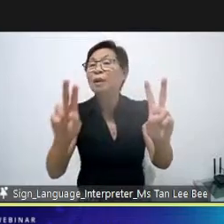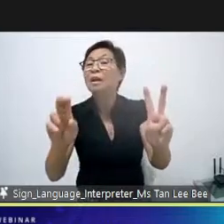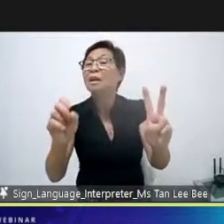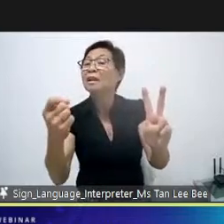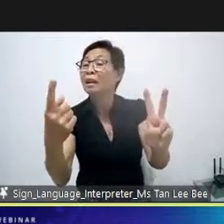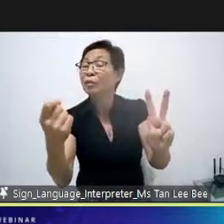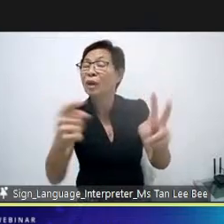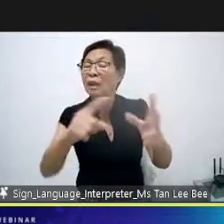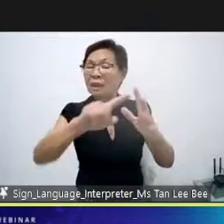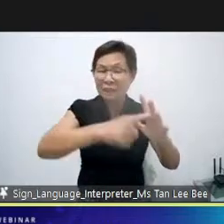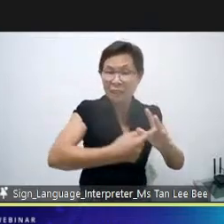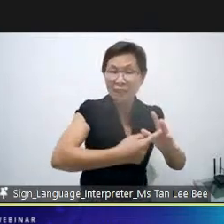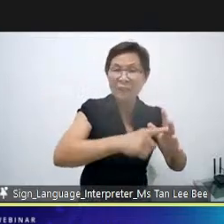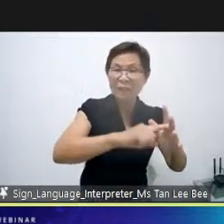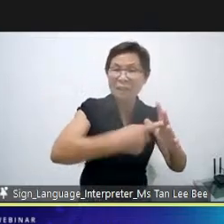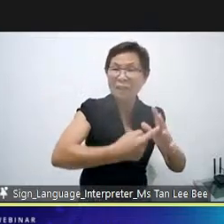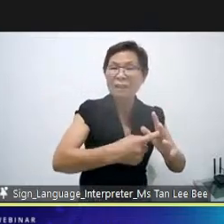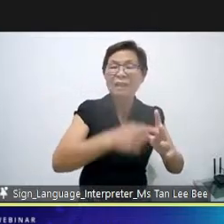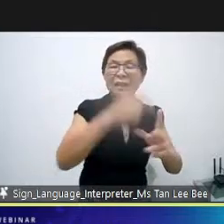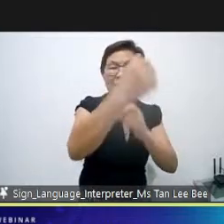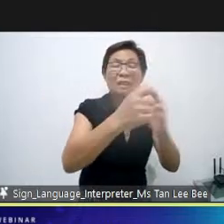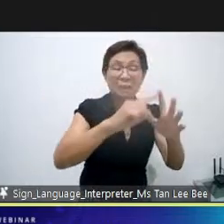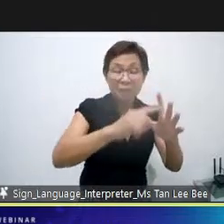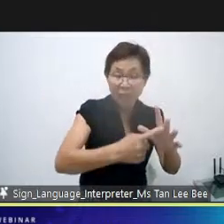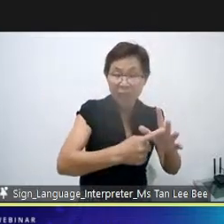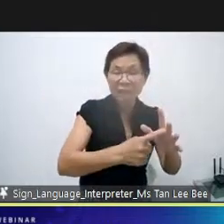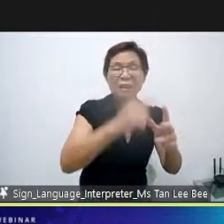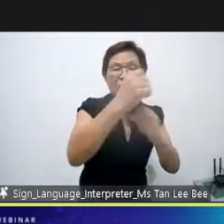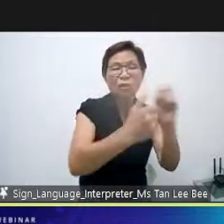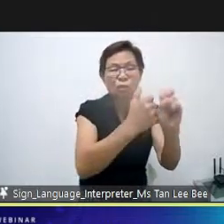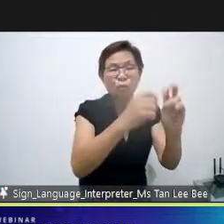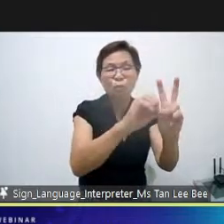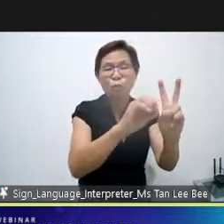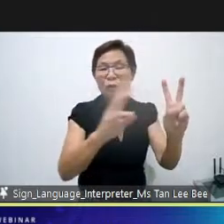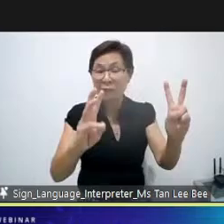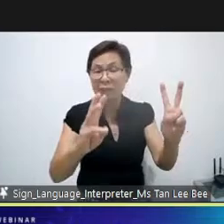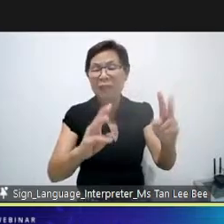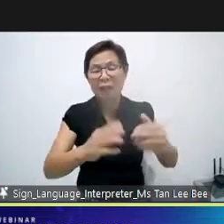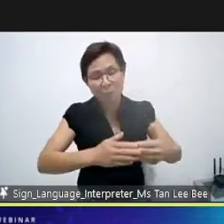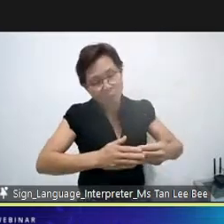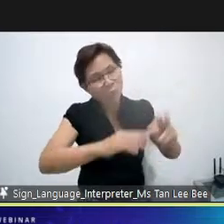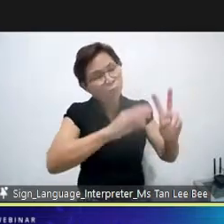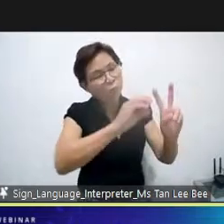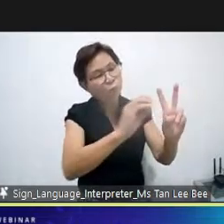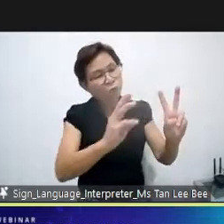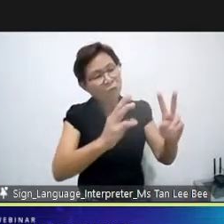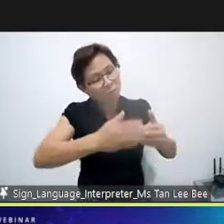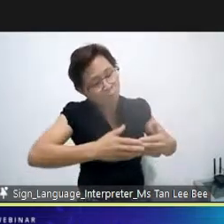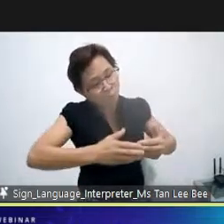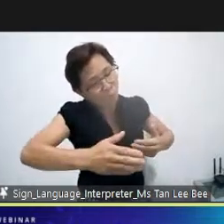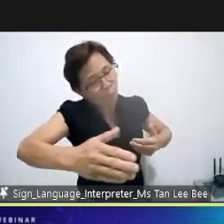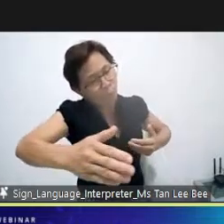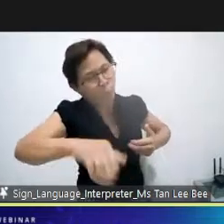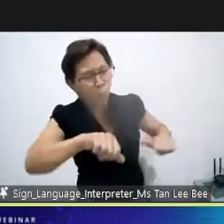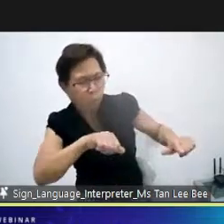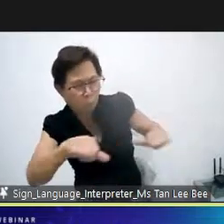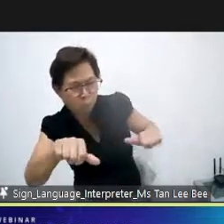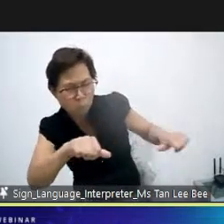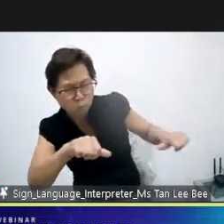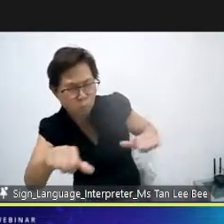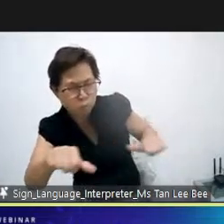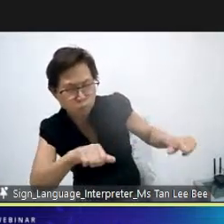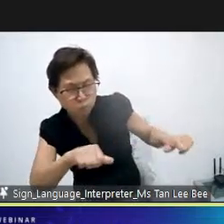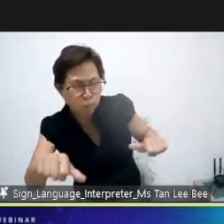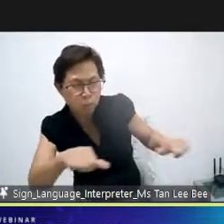his journey in UTHM in 2006, and then from there onwards, Dr. Nick has been actively involved and, as a matter